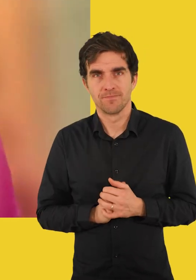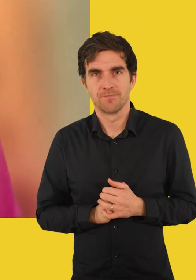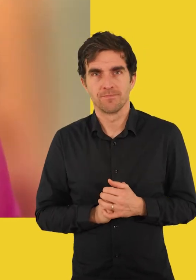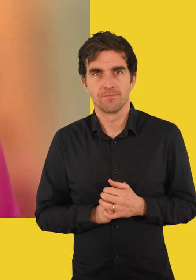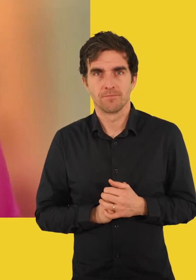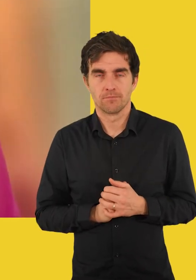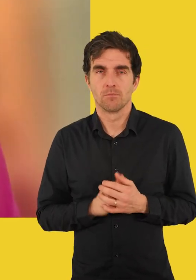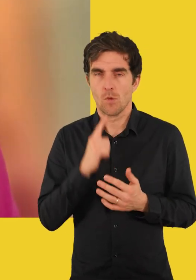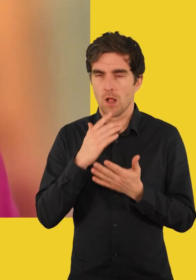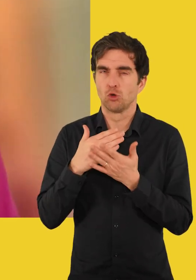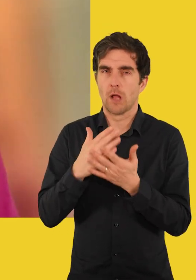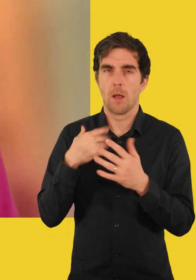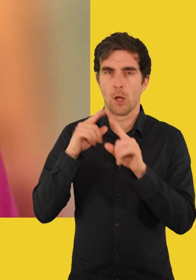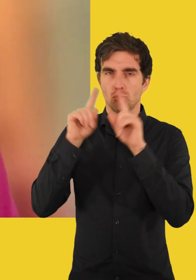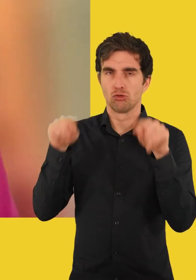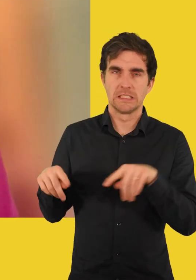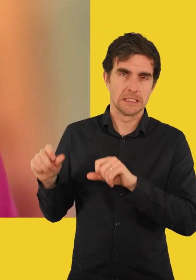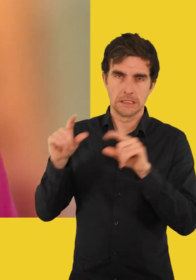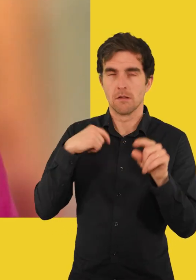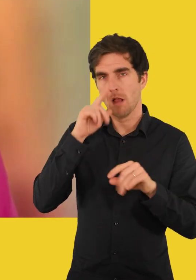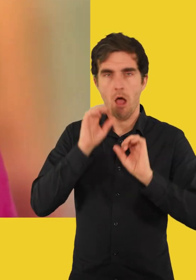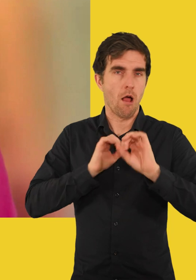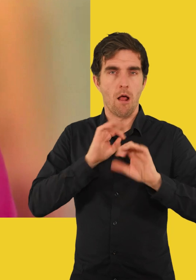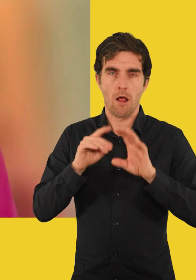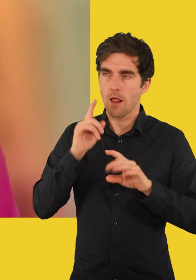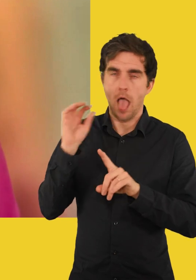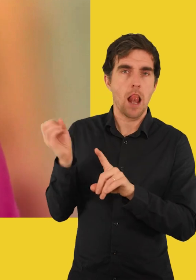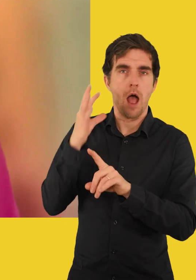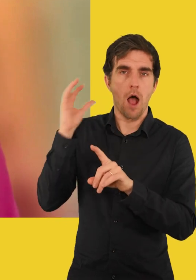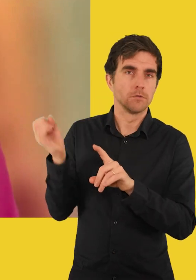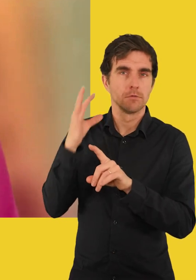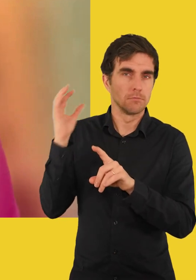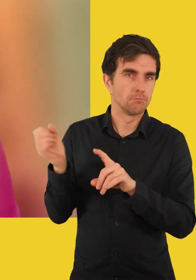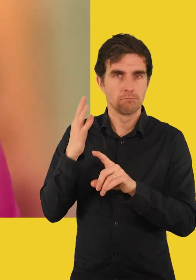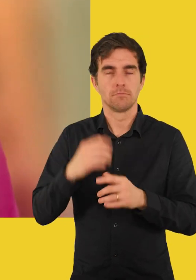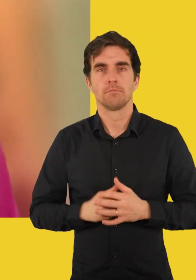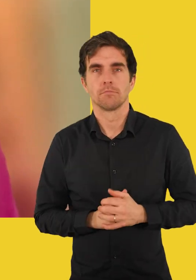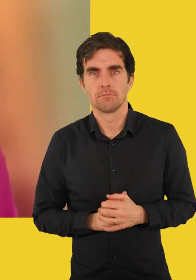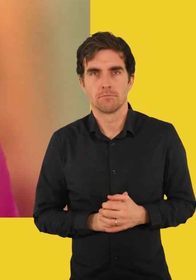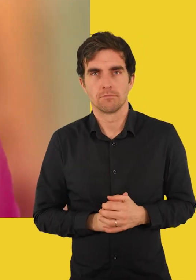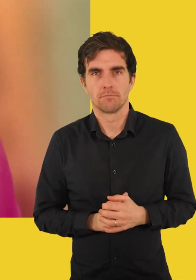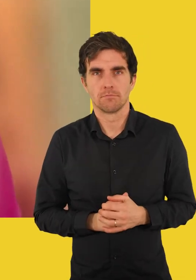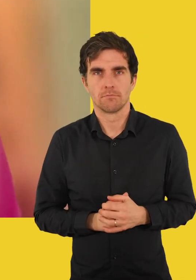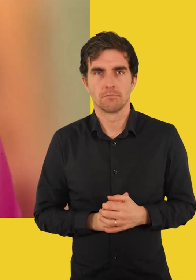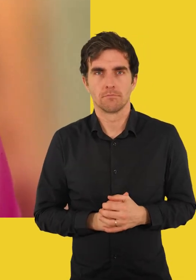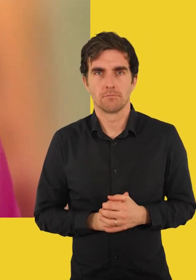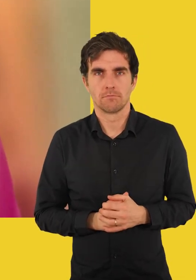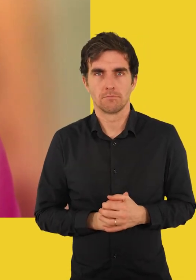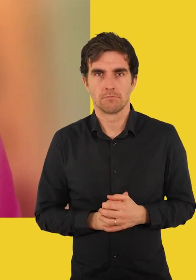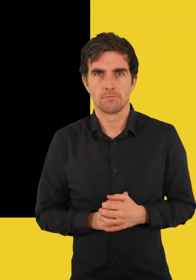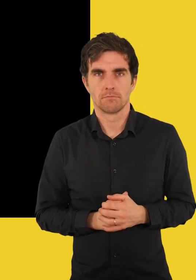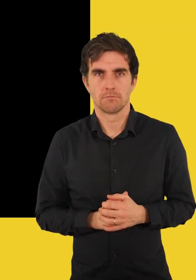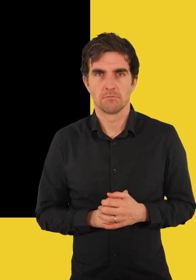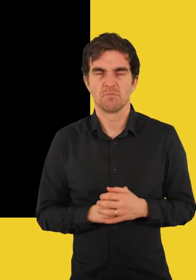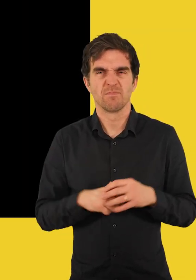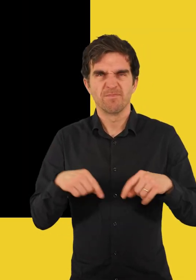recently done. I'll share my screen and talk you through some of the slides. Oh, all the screen